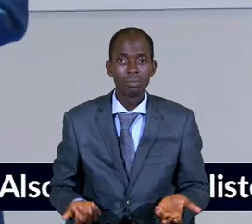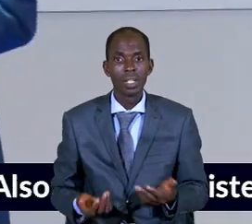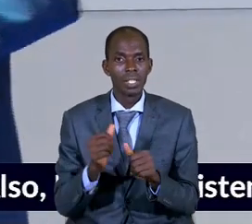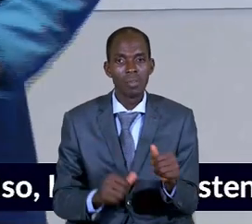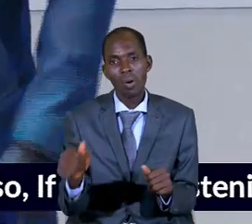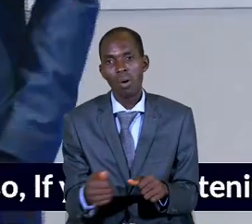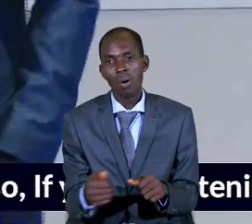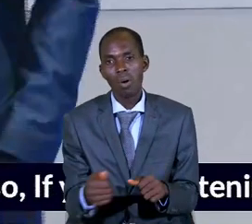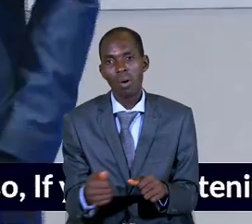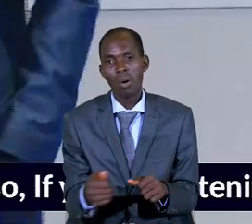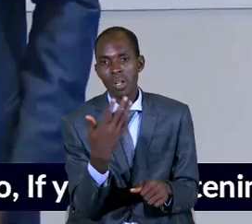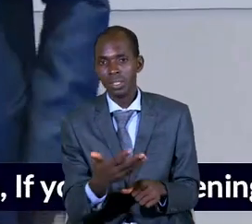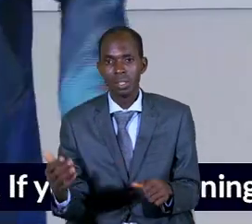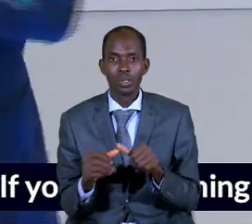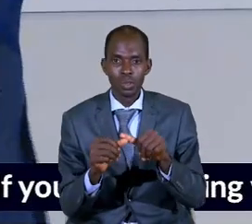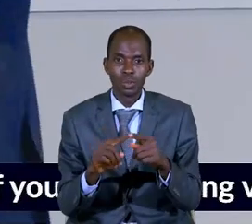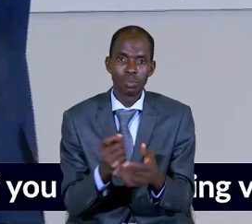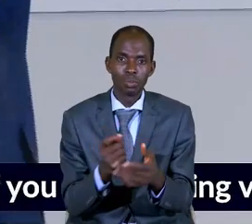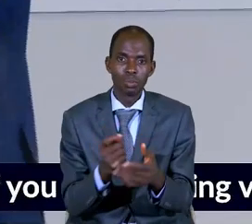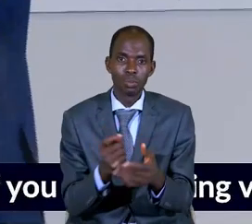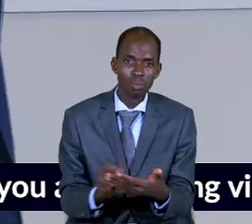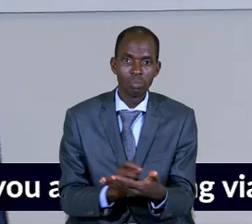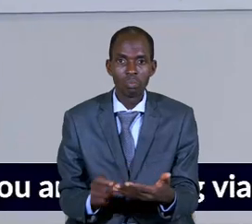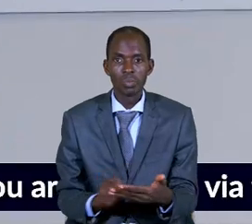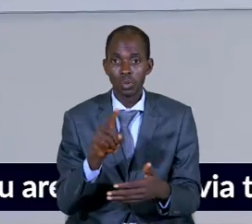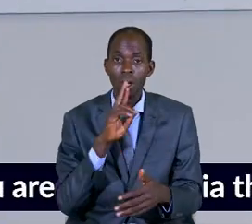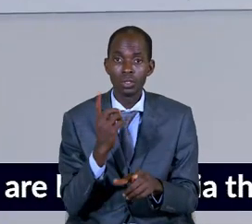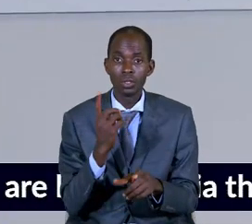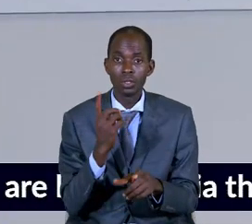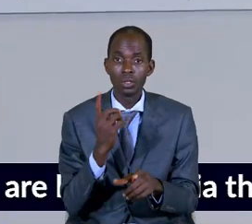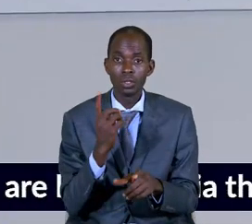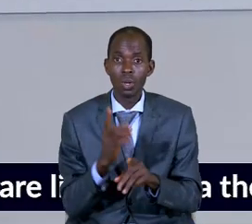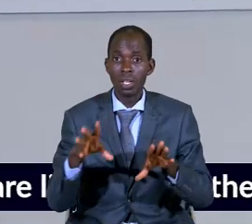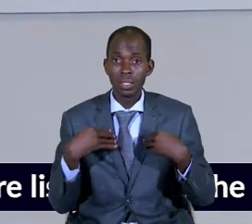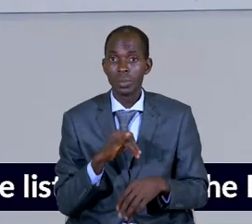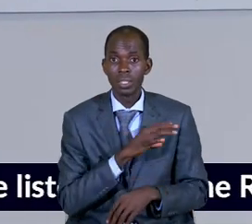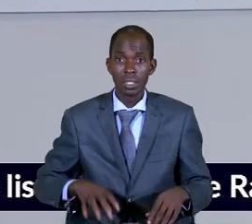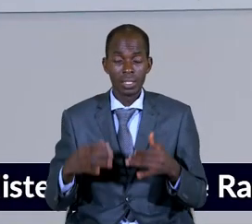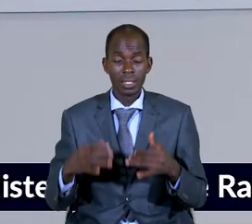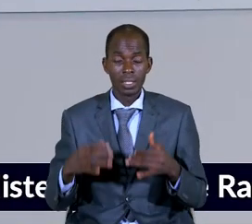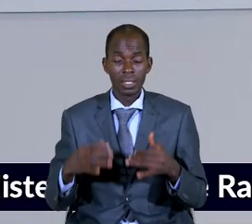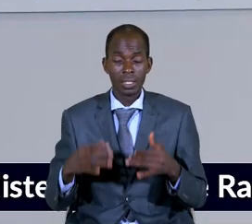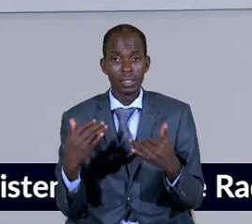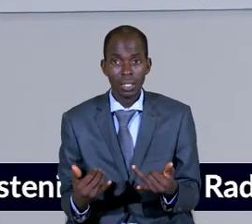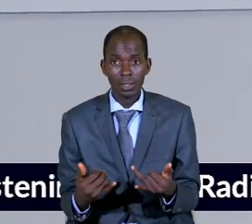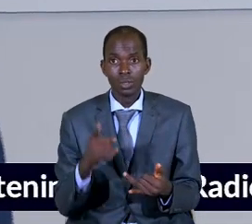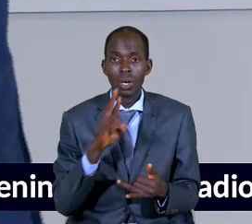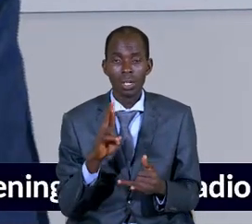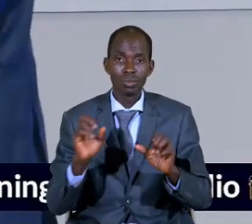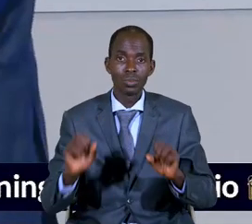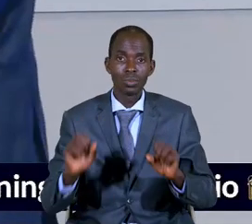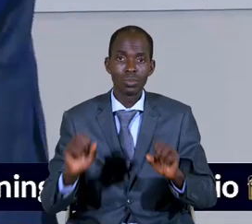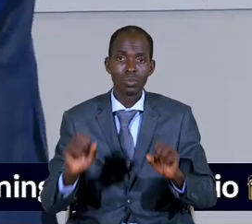those who have given their life unto Christ. Let's reach them. Let's reach them. Keep on standing. Keep on